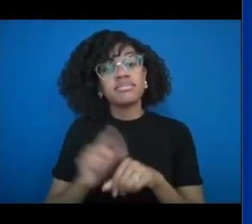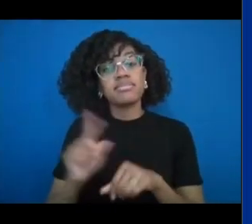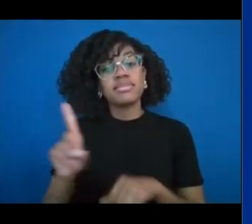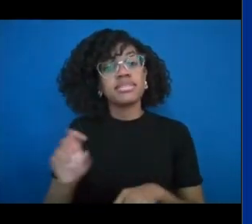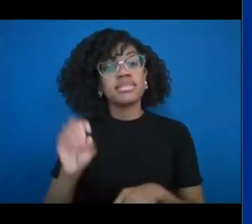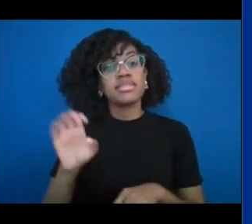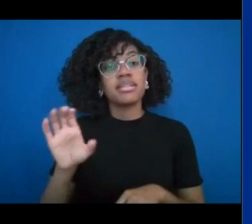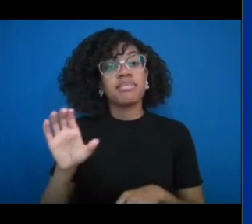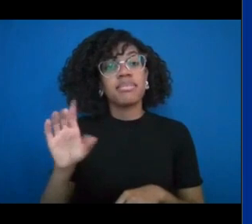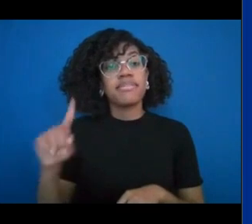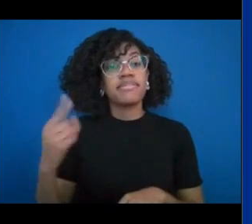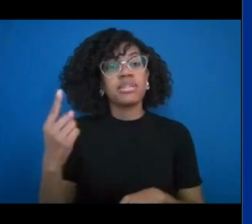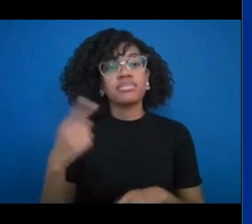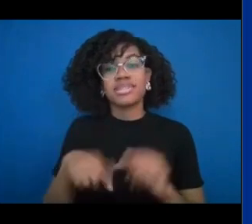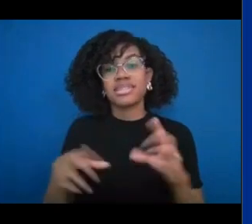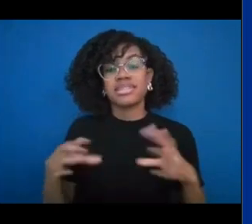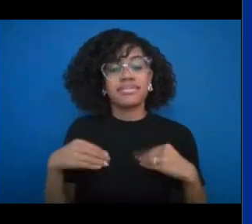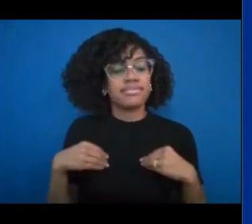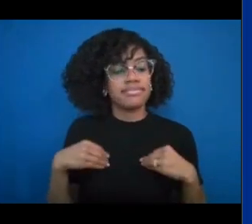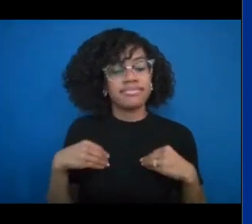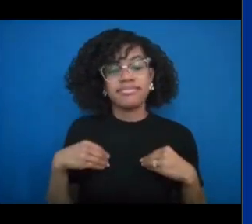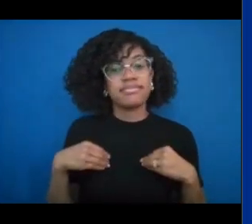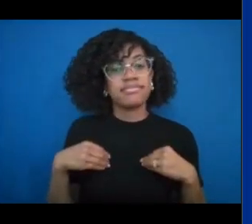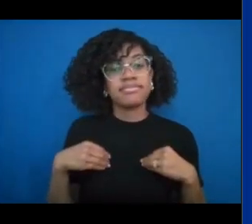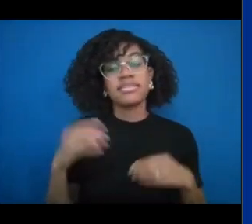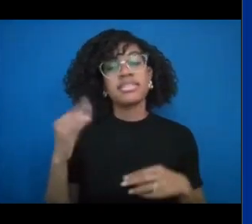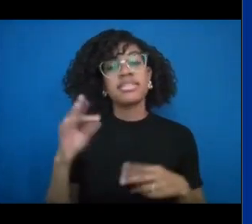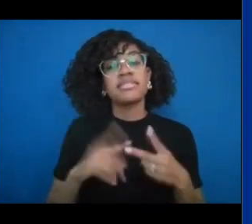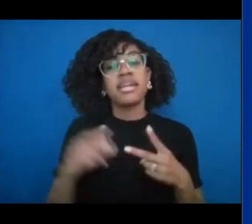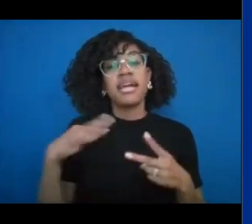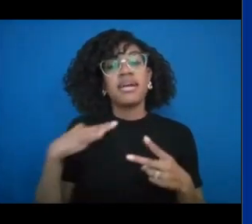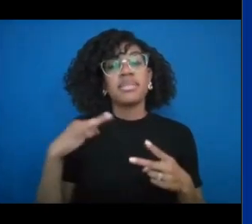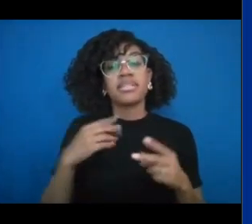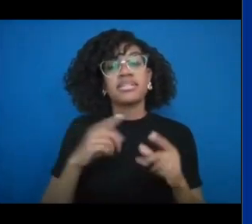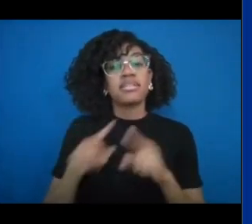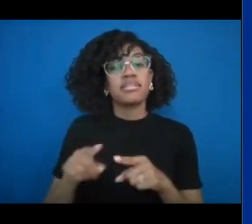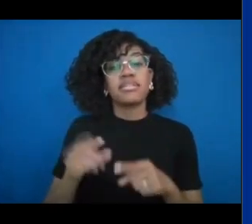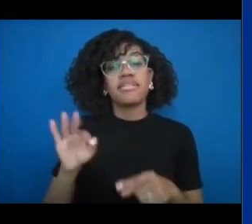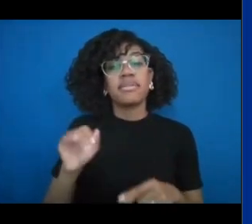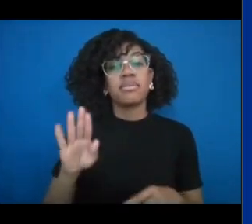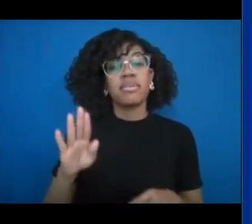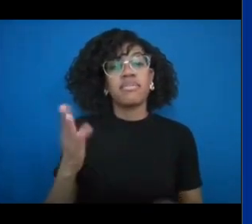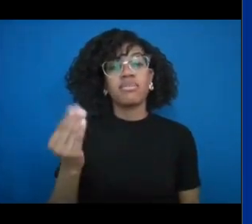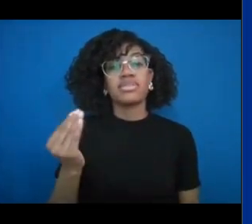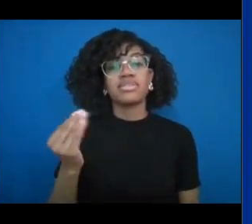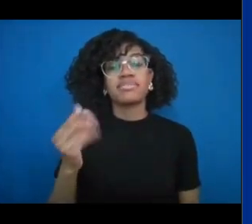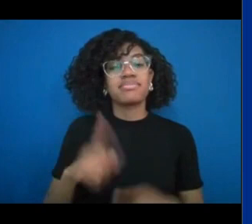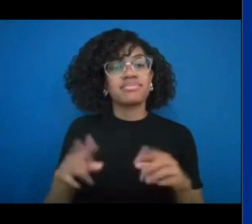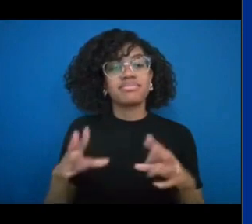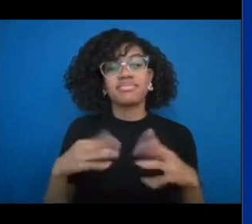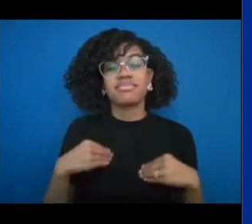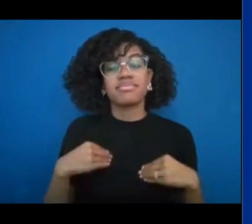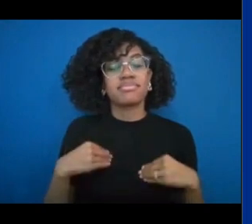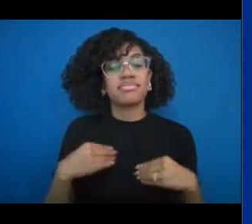1st, I can't accept it. If your application comes in on February 14th, I can't accept it.